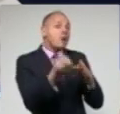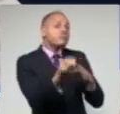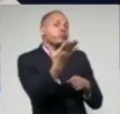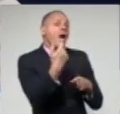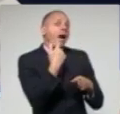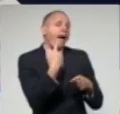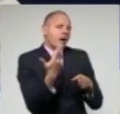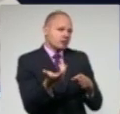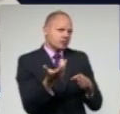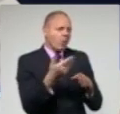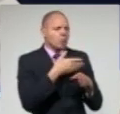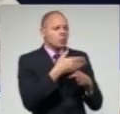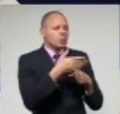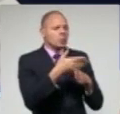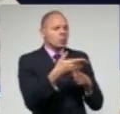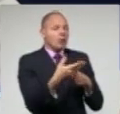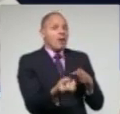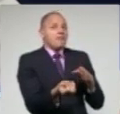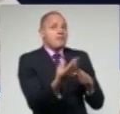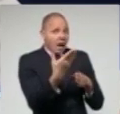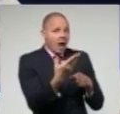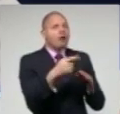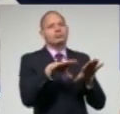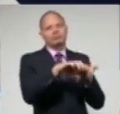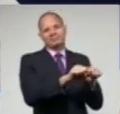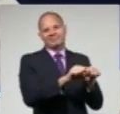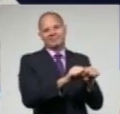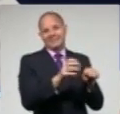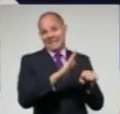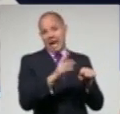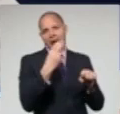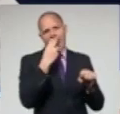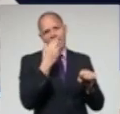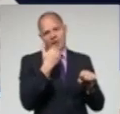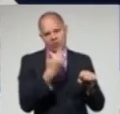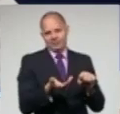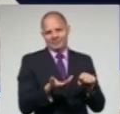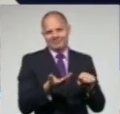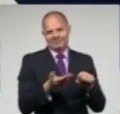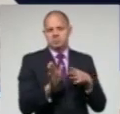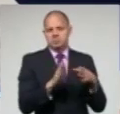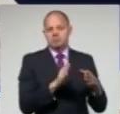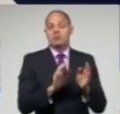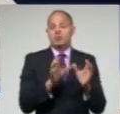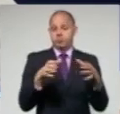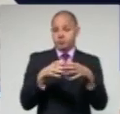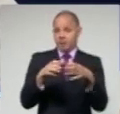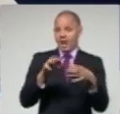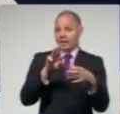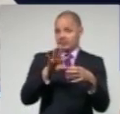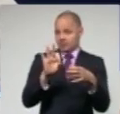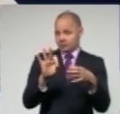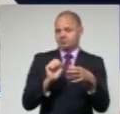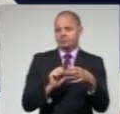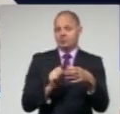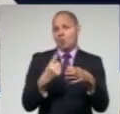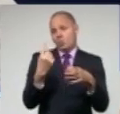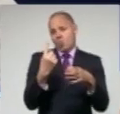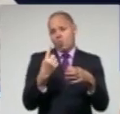ages. What stands at 652 diagnosed patients under the age of 18,